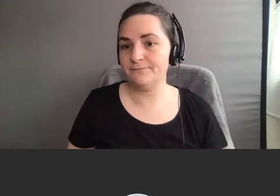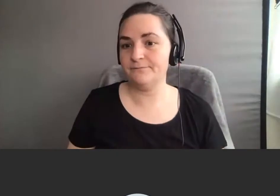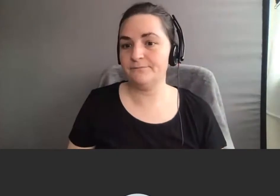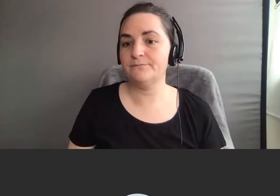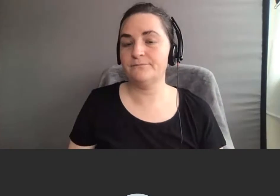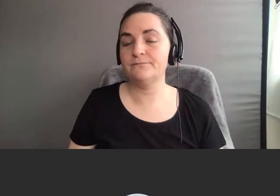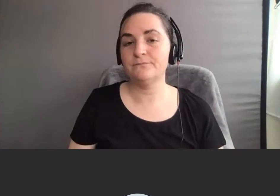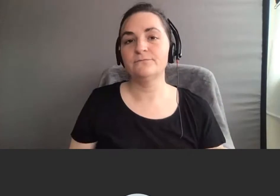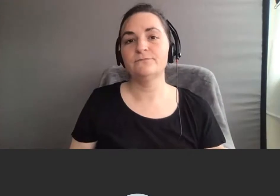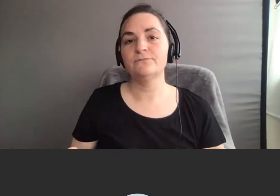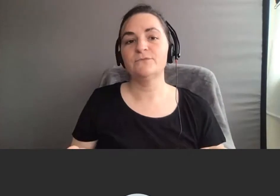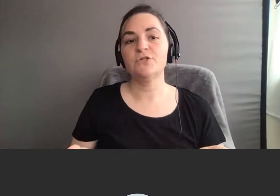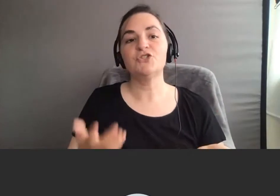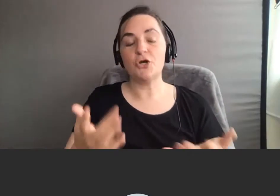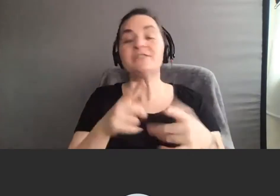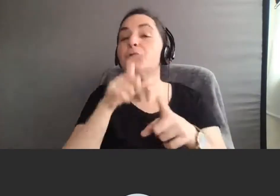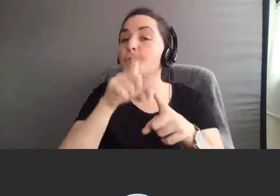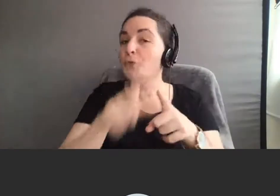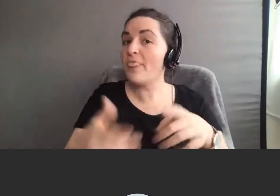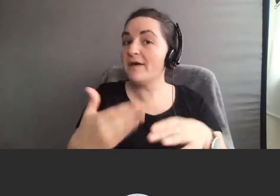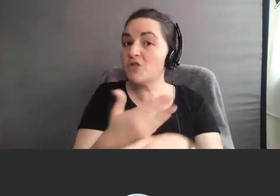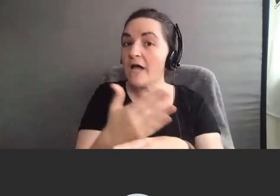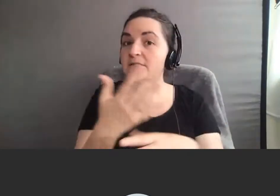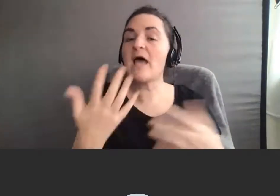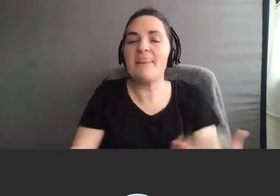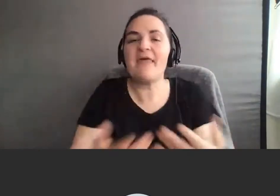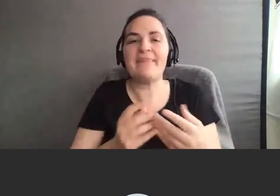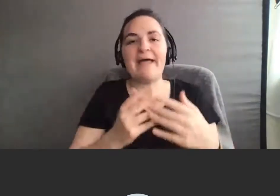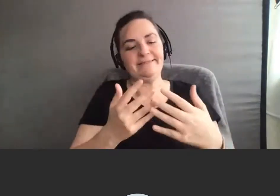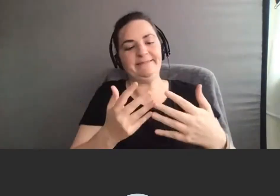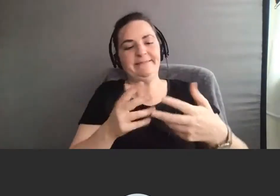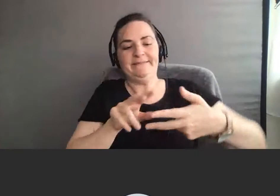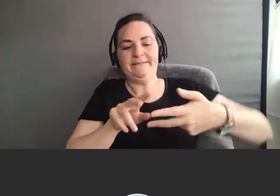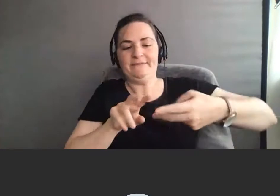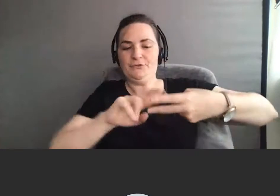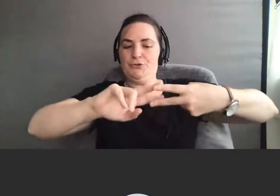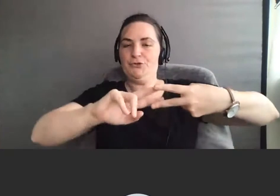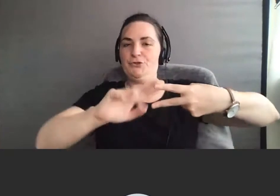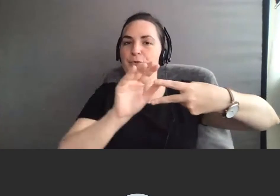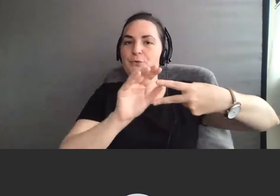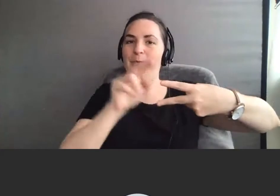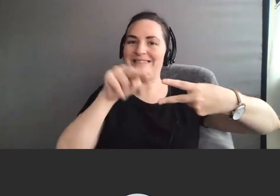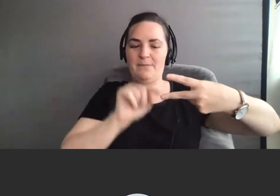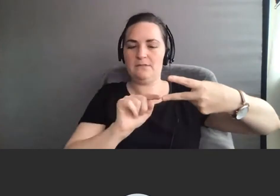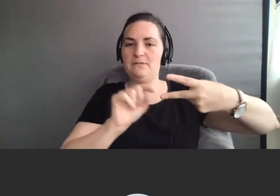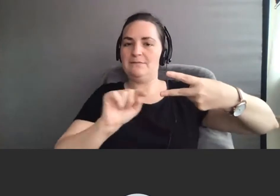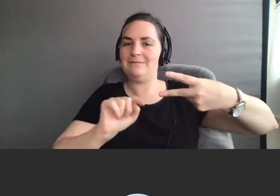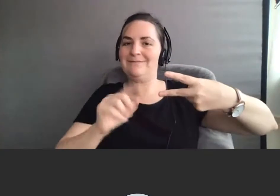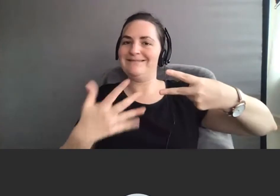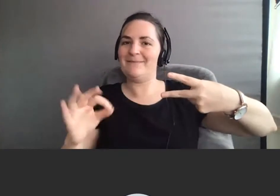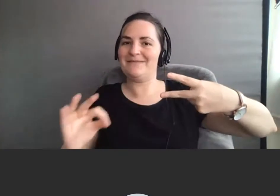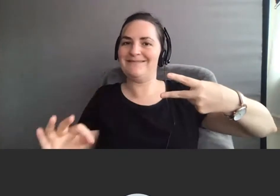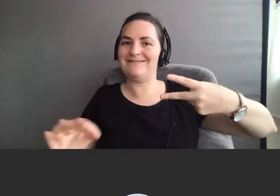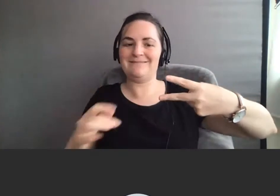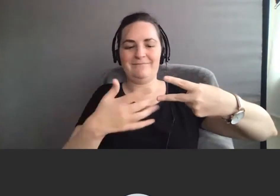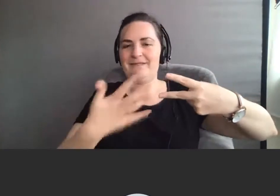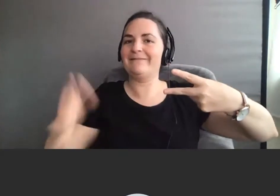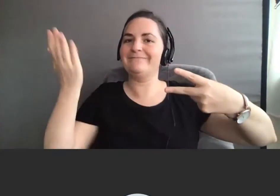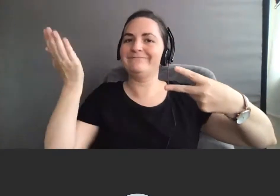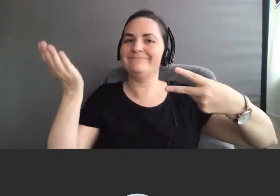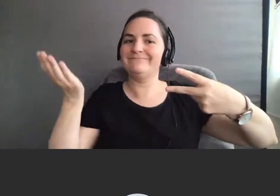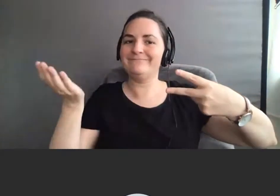and you tick off that 10%. So the way that the final mark of this module is going to work is like this.